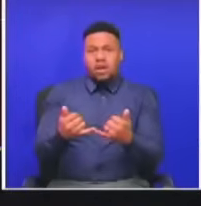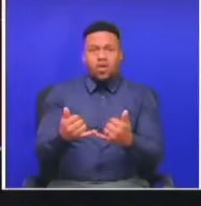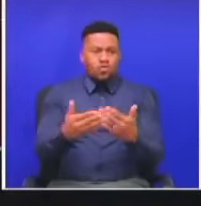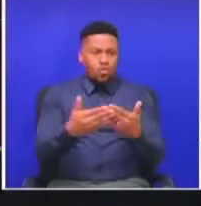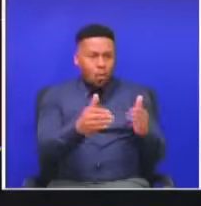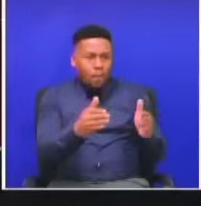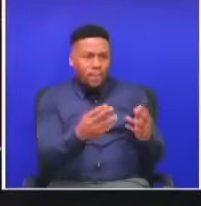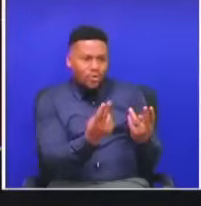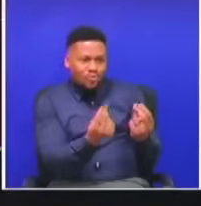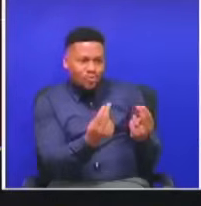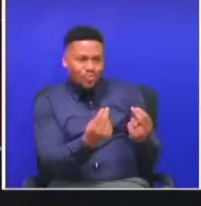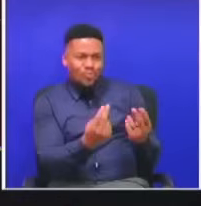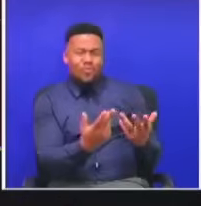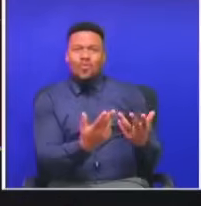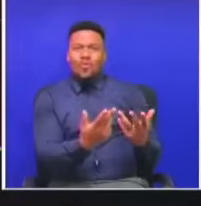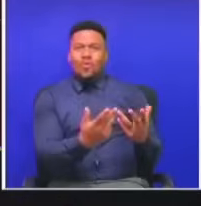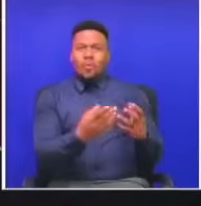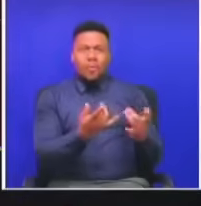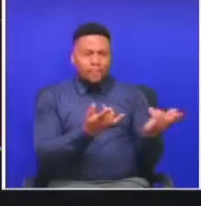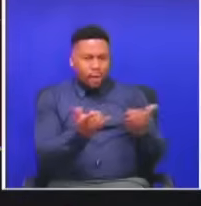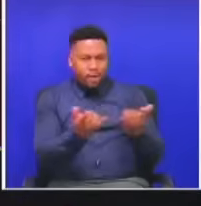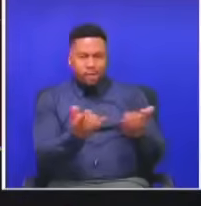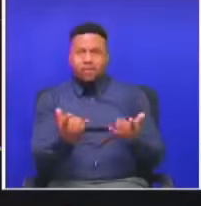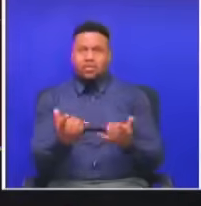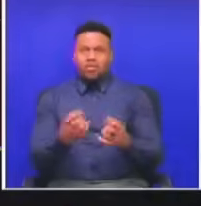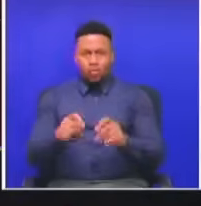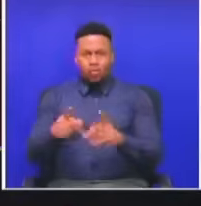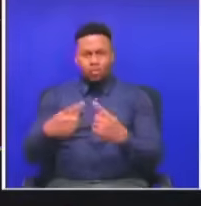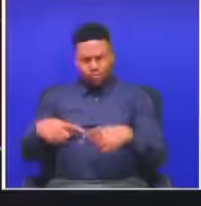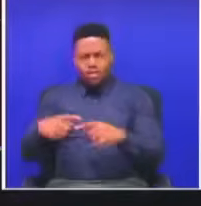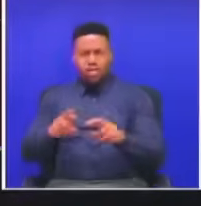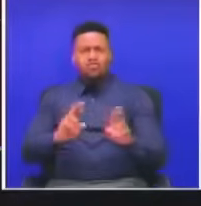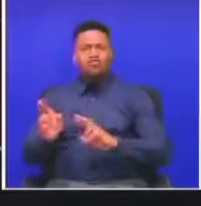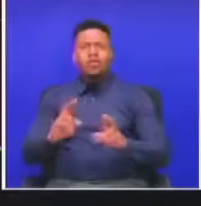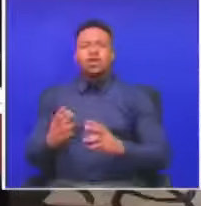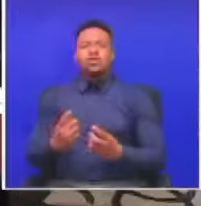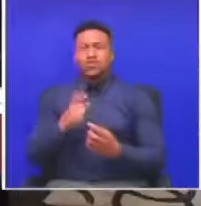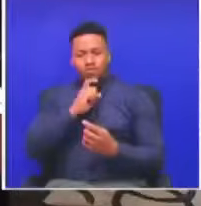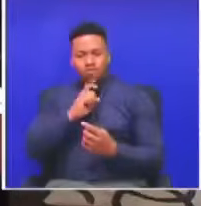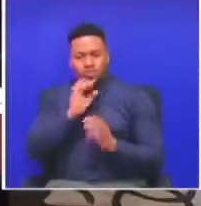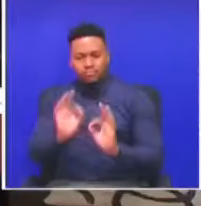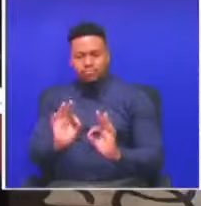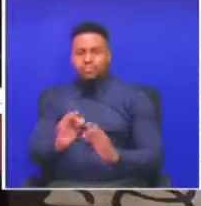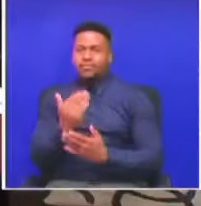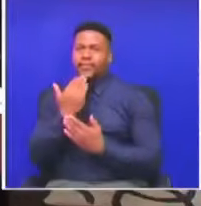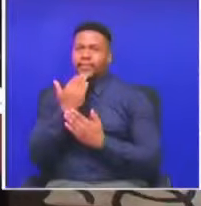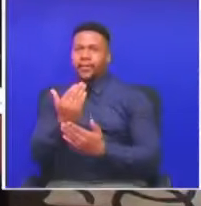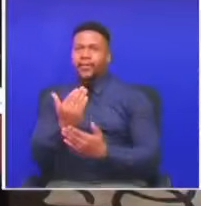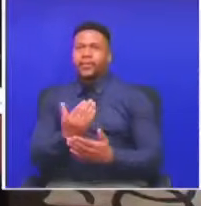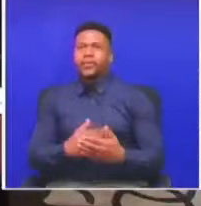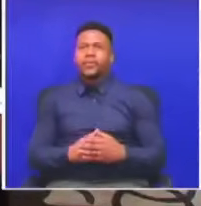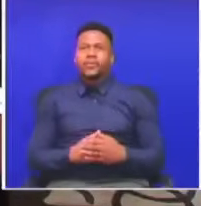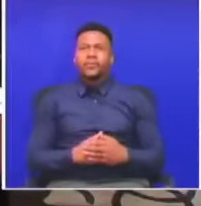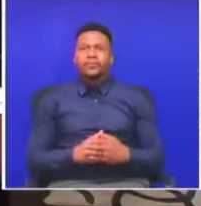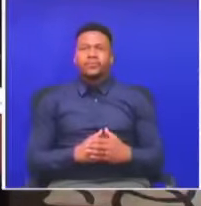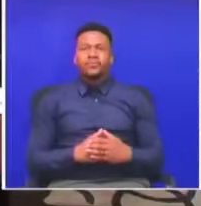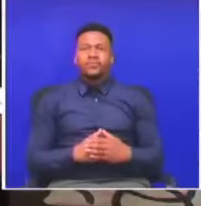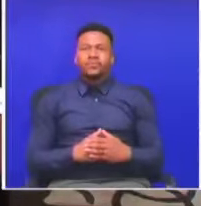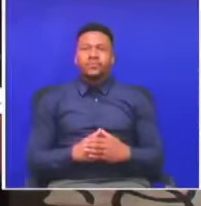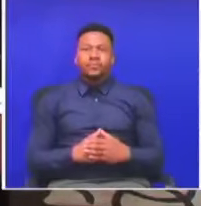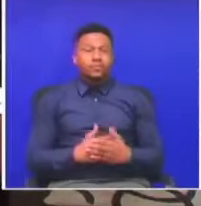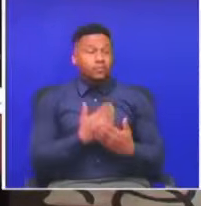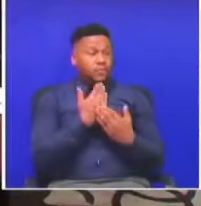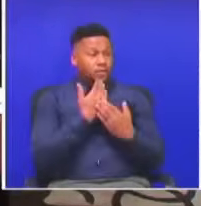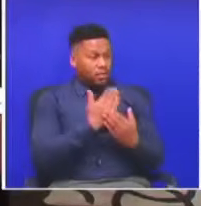opportunity that we are exploiting. Thank you. Thank you, Mr. President. I'll now ask for